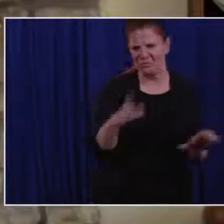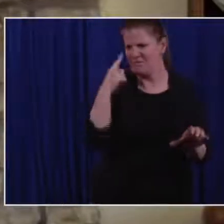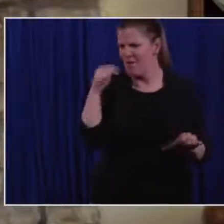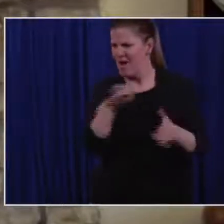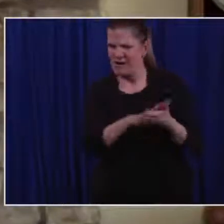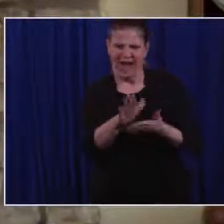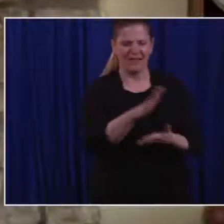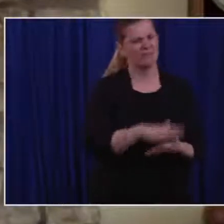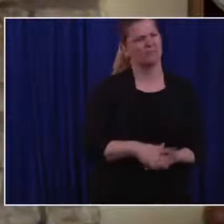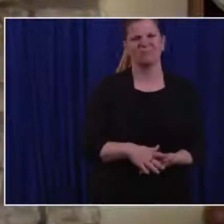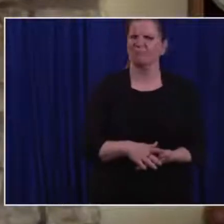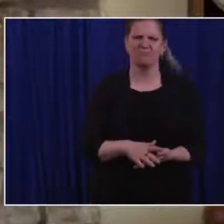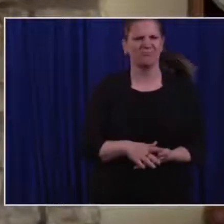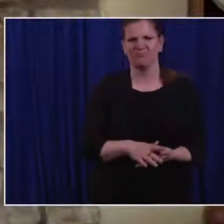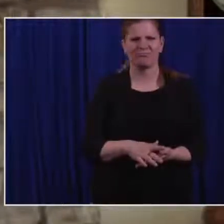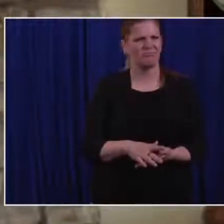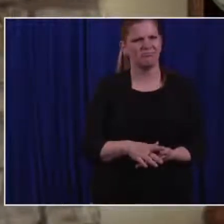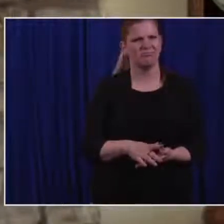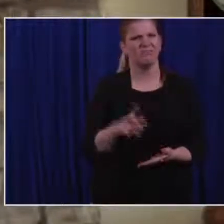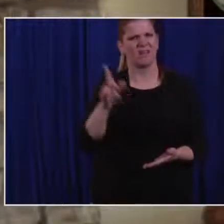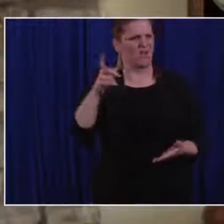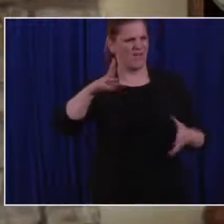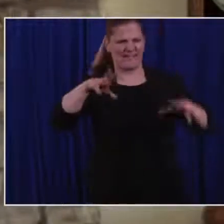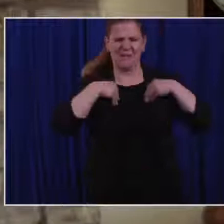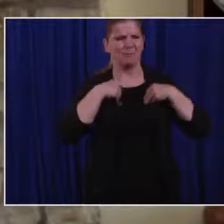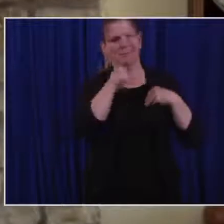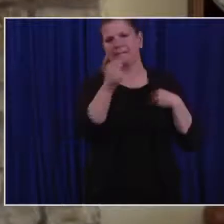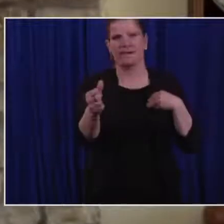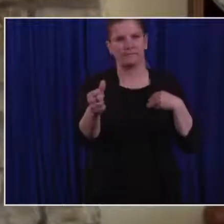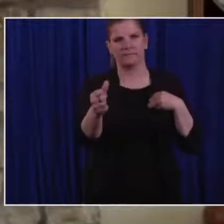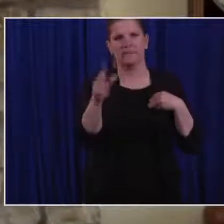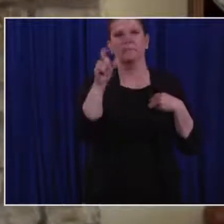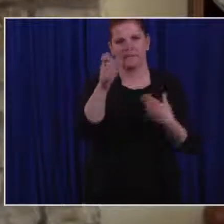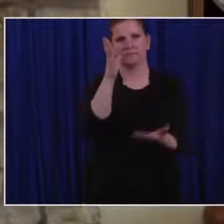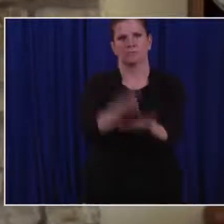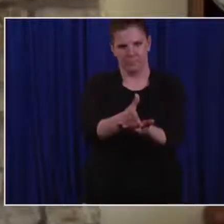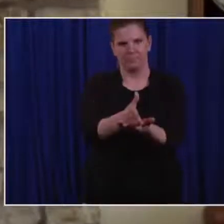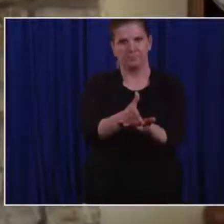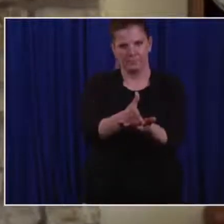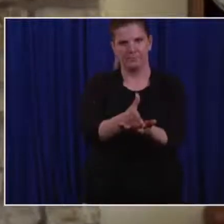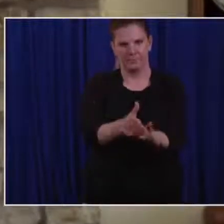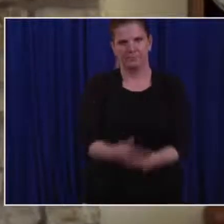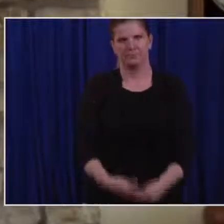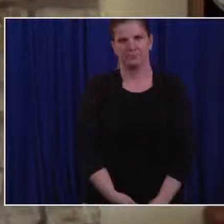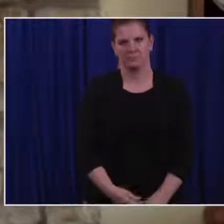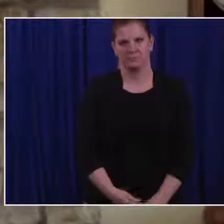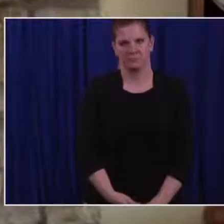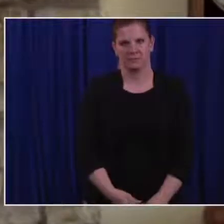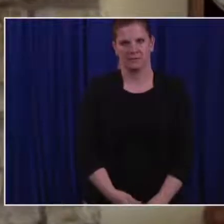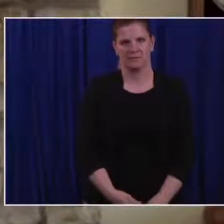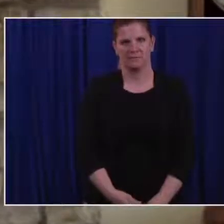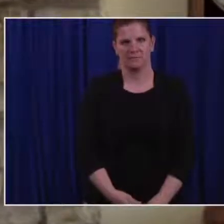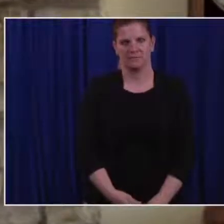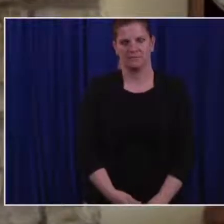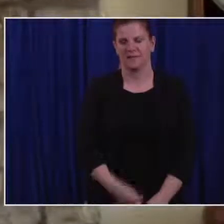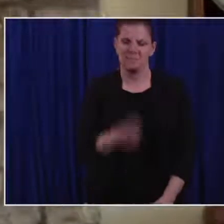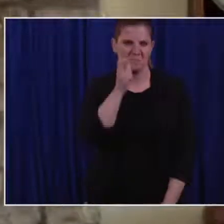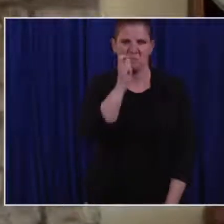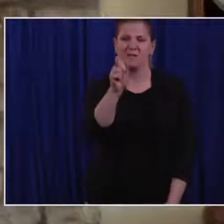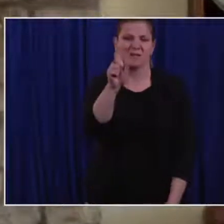this. This just must change.